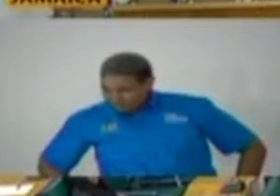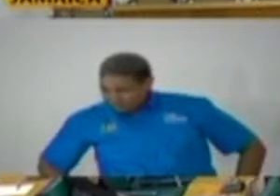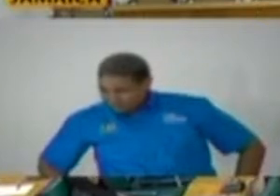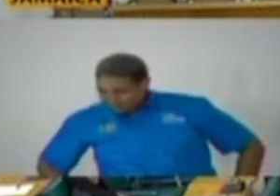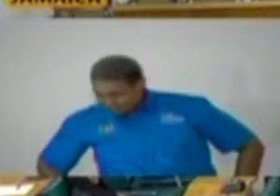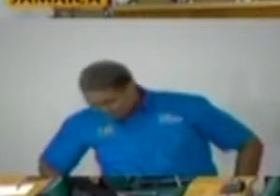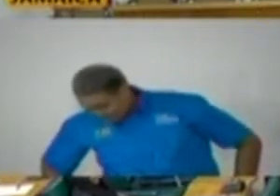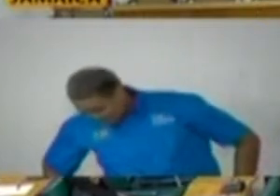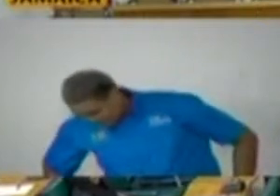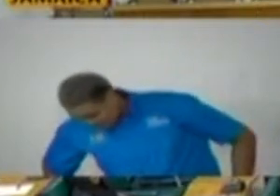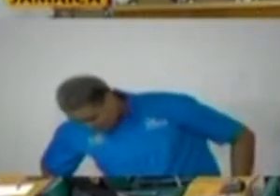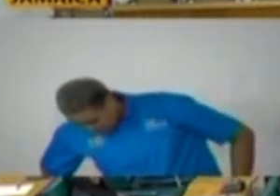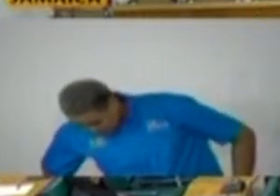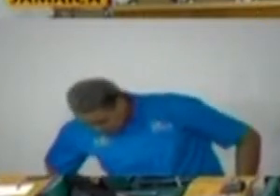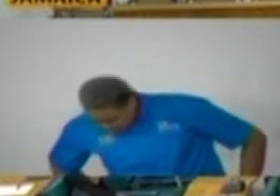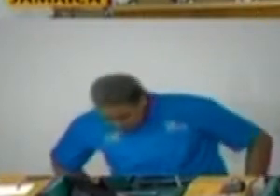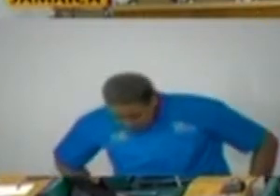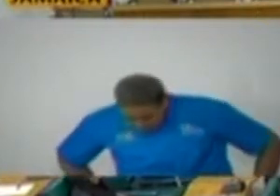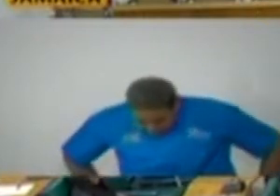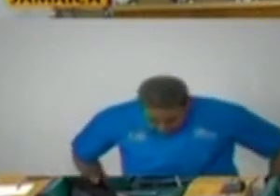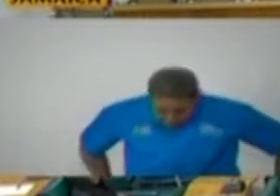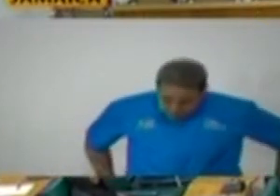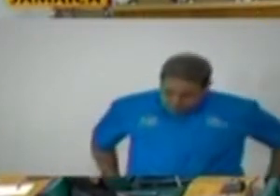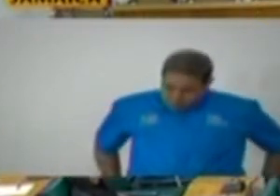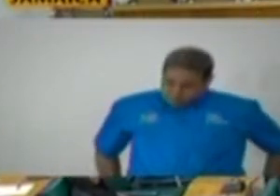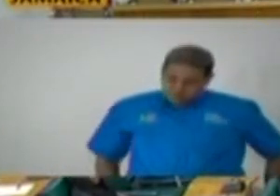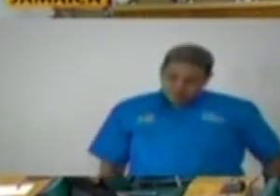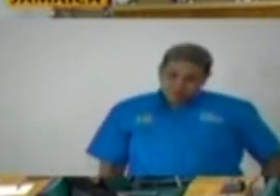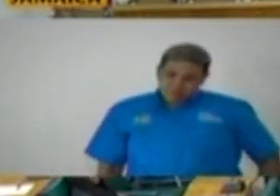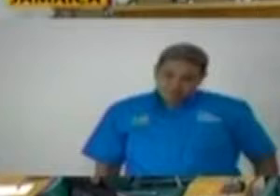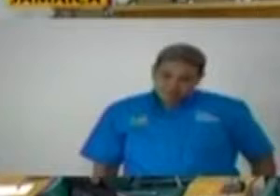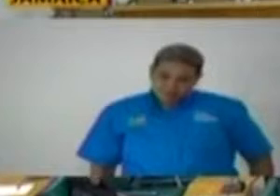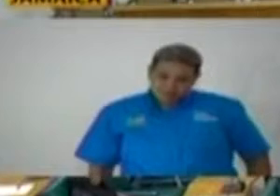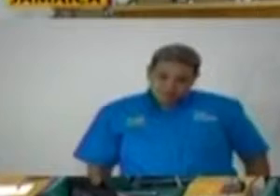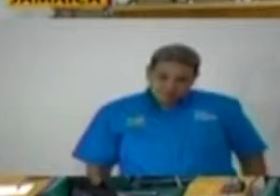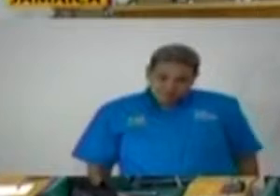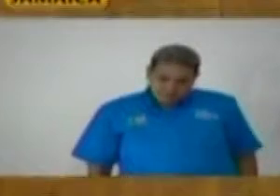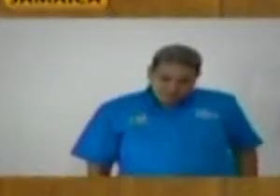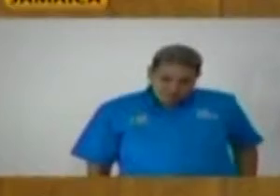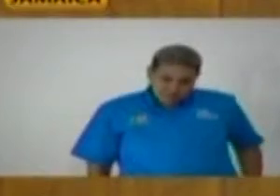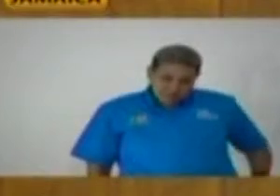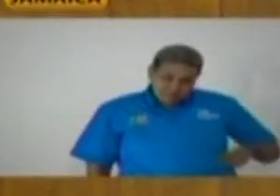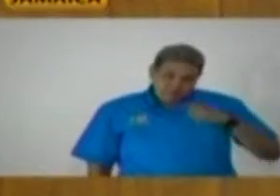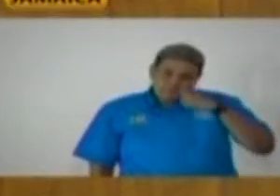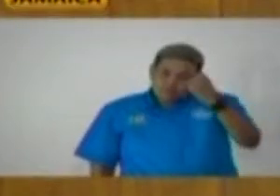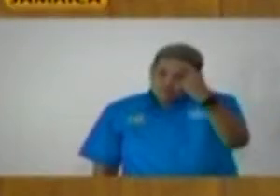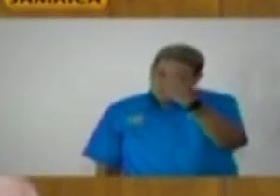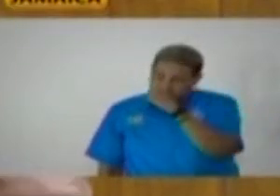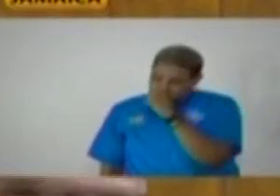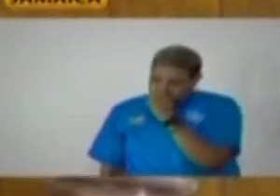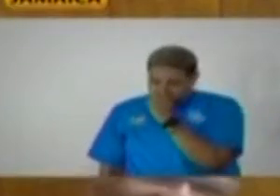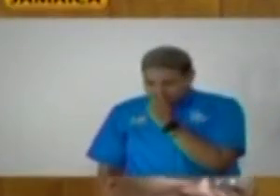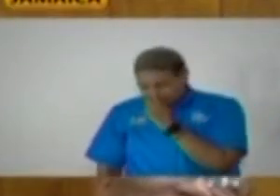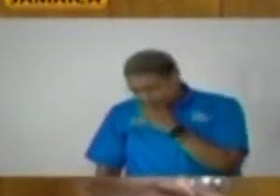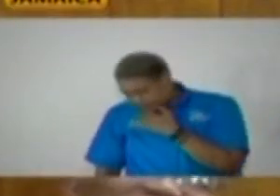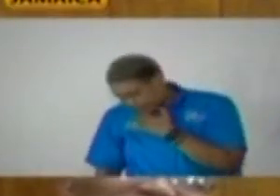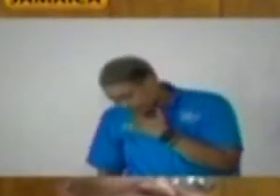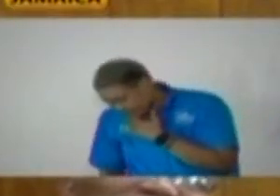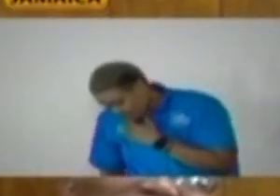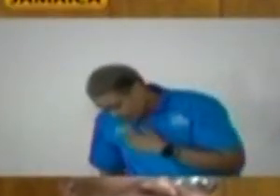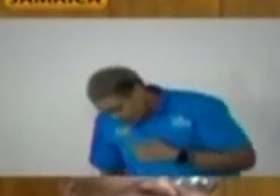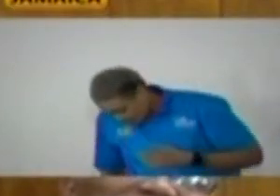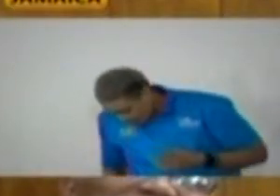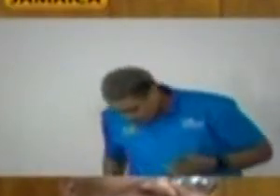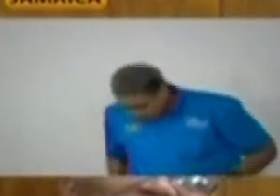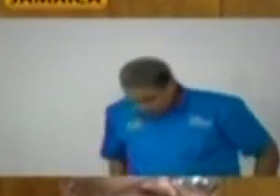I have to make up for the nonsense. Madam Speaker, let me tell you something about this. And I feel passionately about